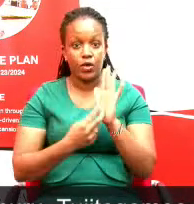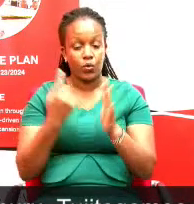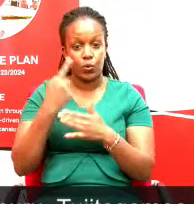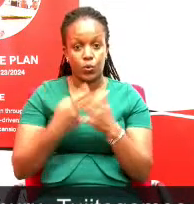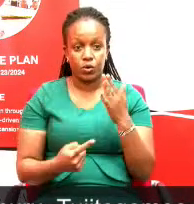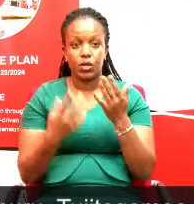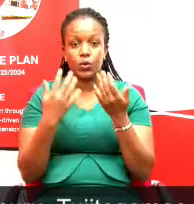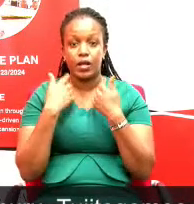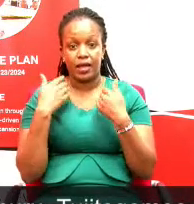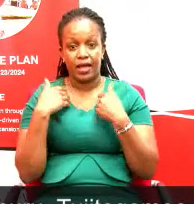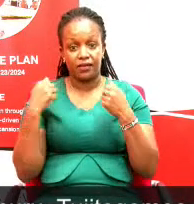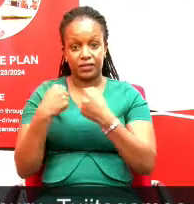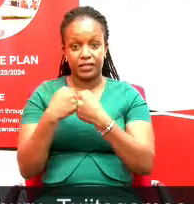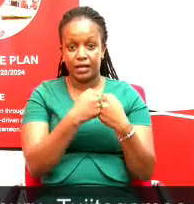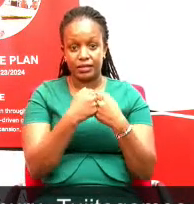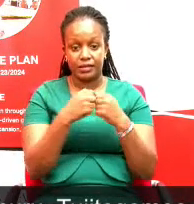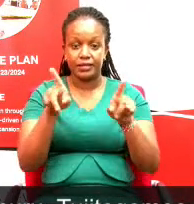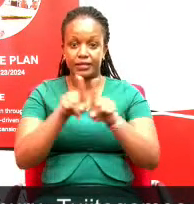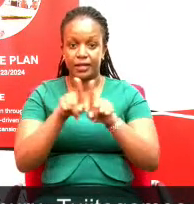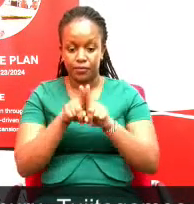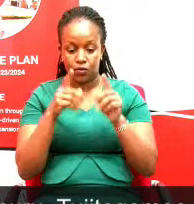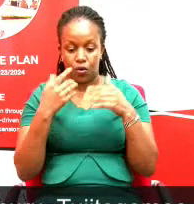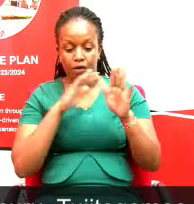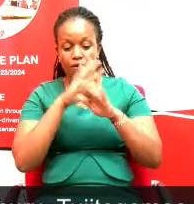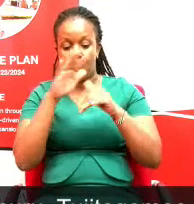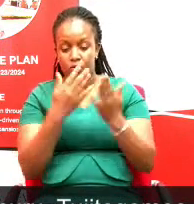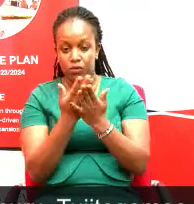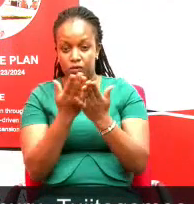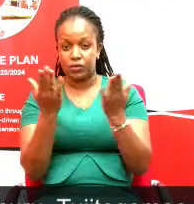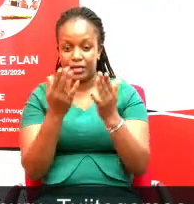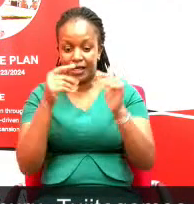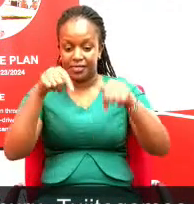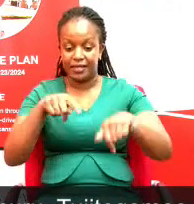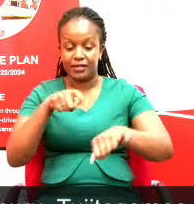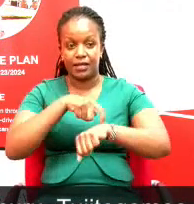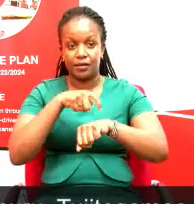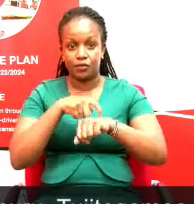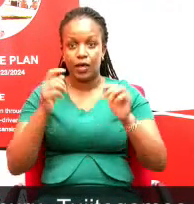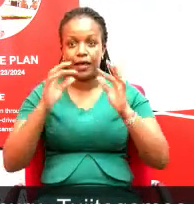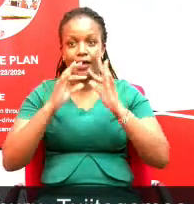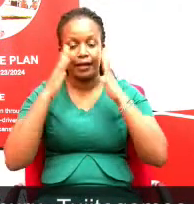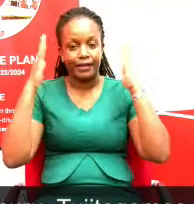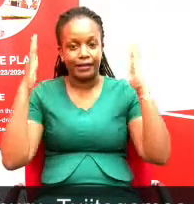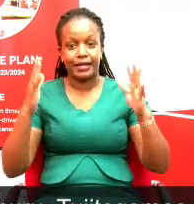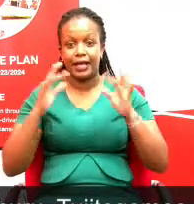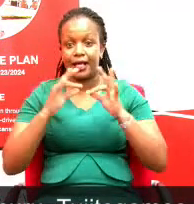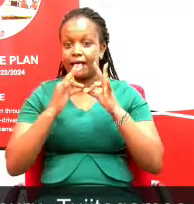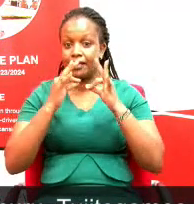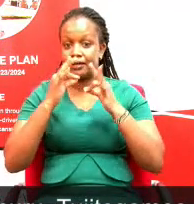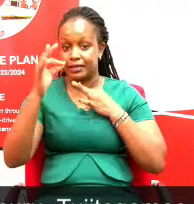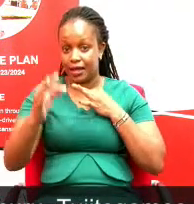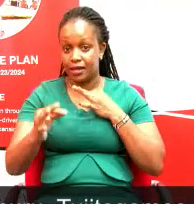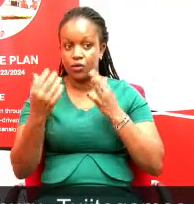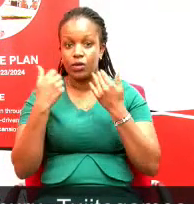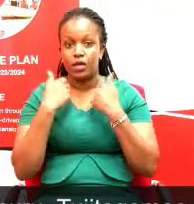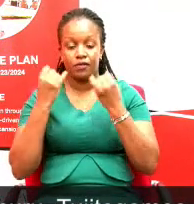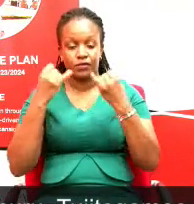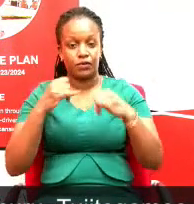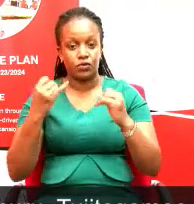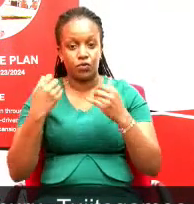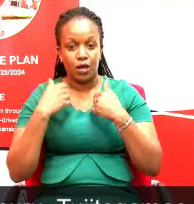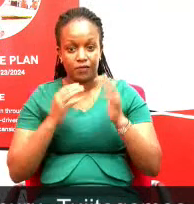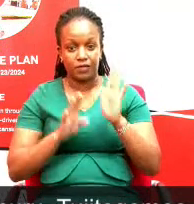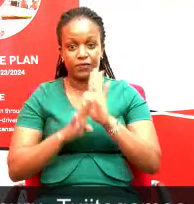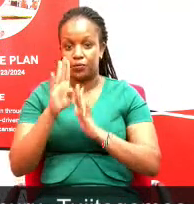to have challenges. And to put all these, and to this effect, to a great extent, we managed to rally development